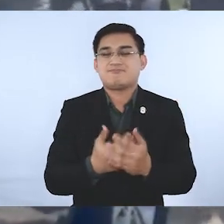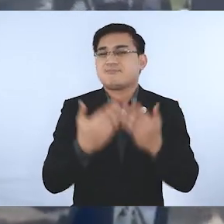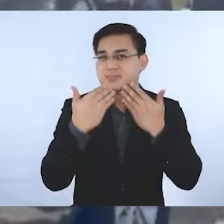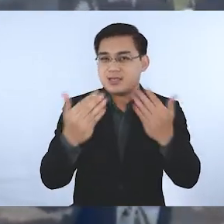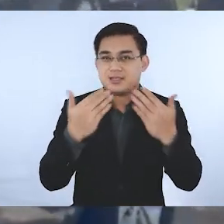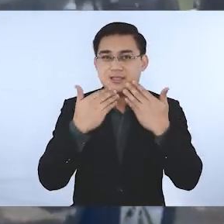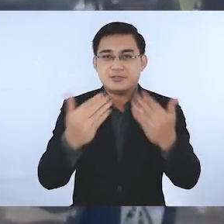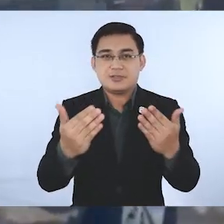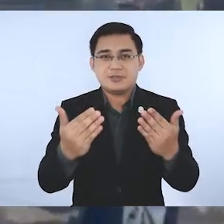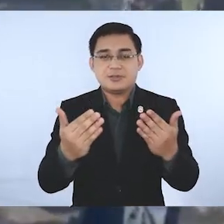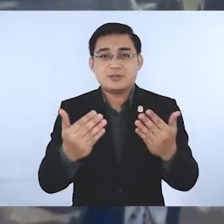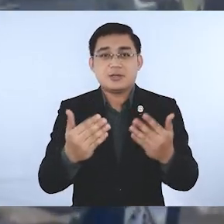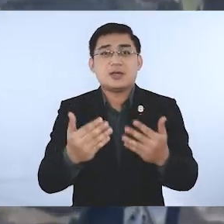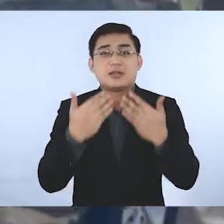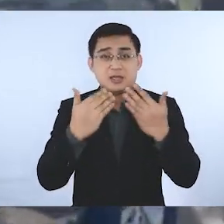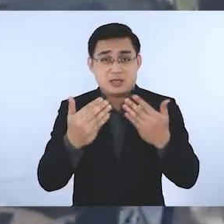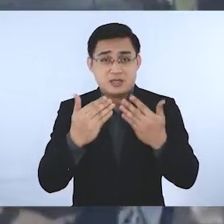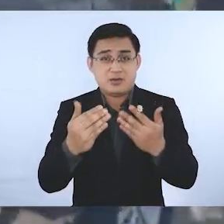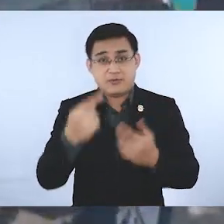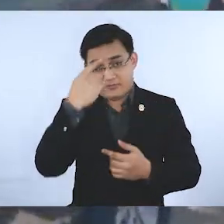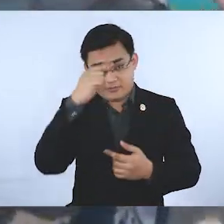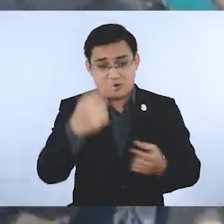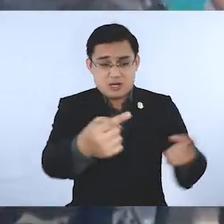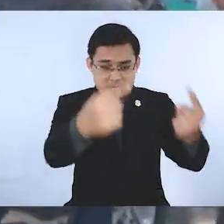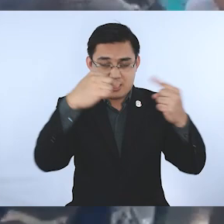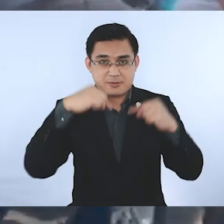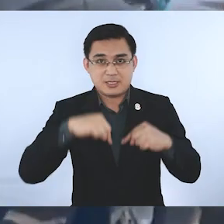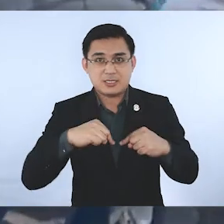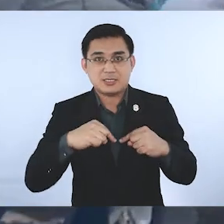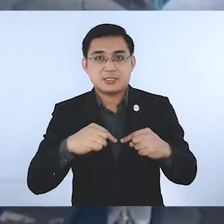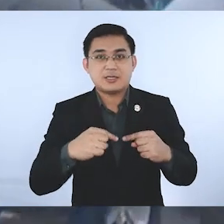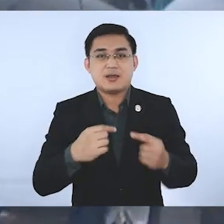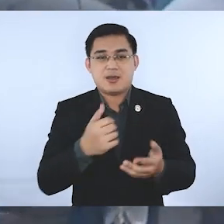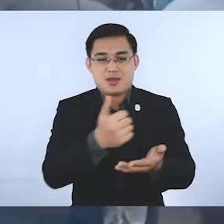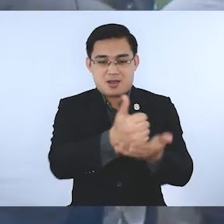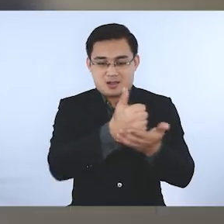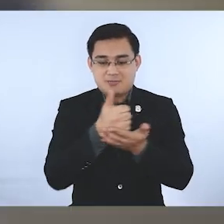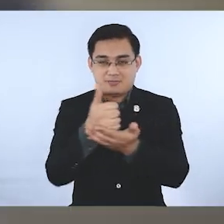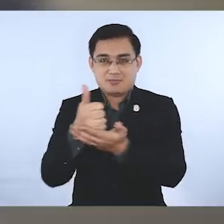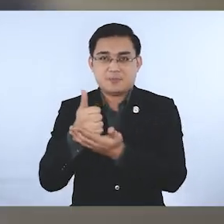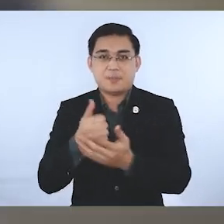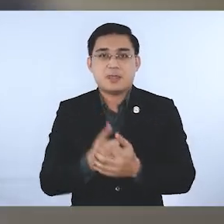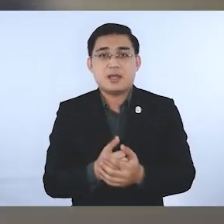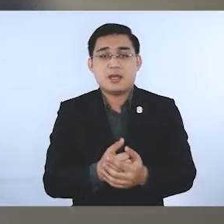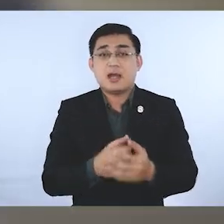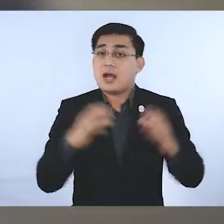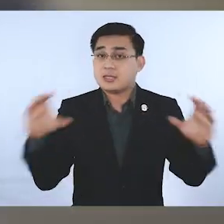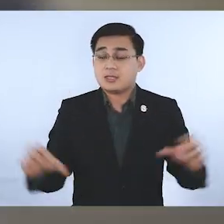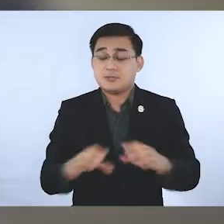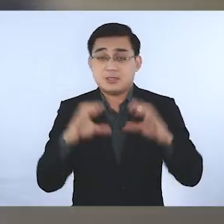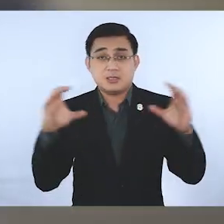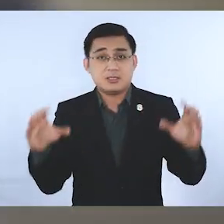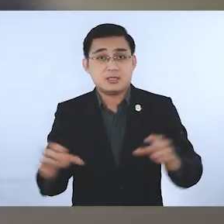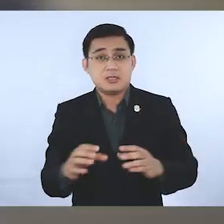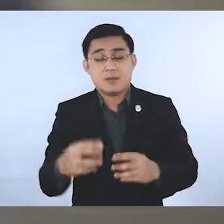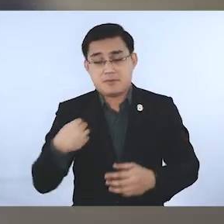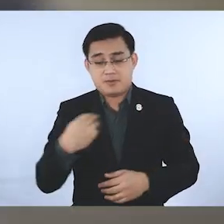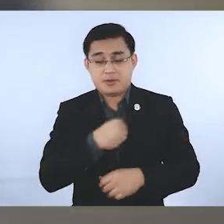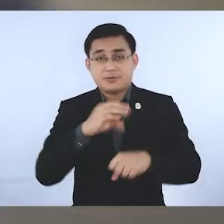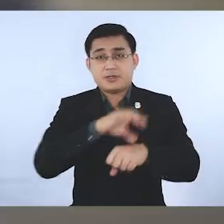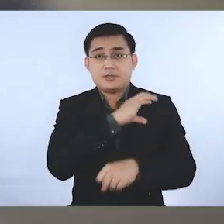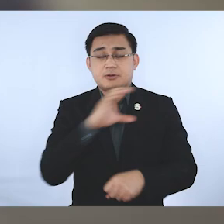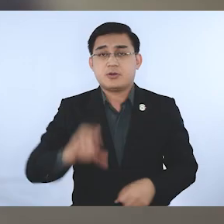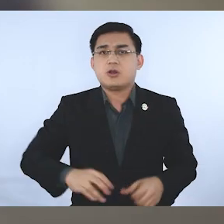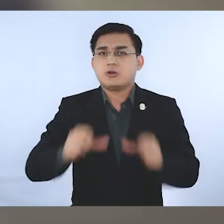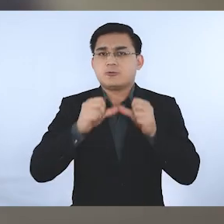thankful. We all need, and thank you guys too for coming and helping us. Through activities like these, the members of the Church